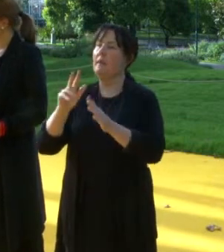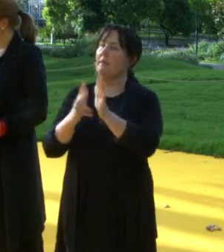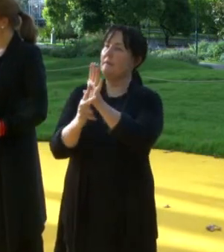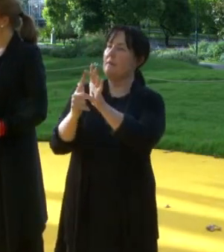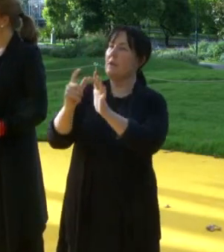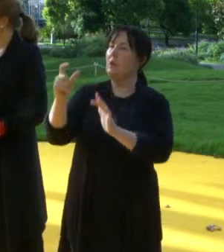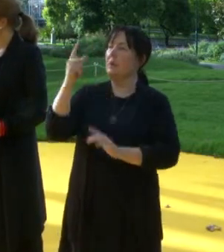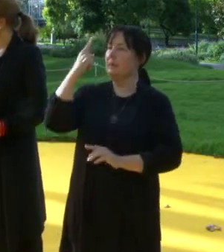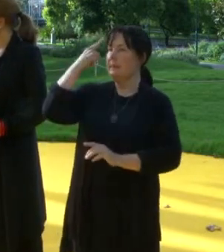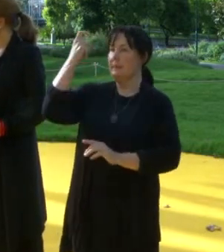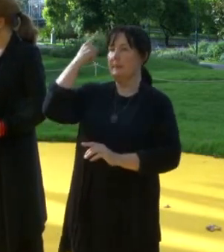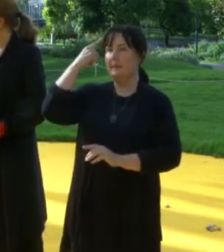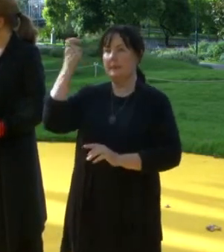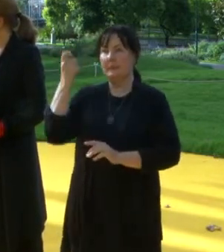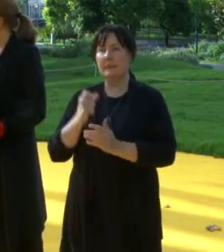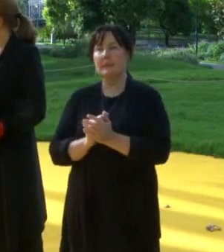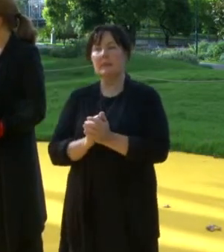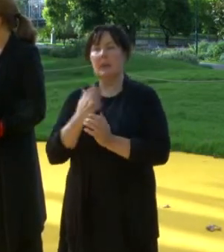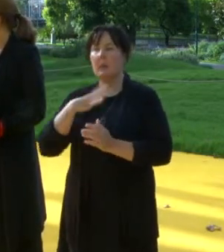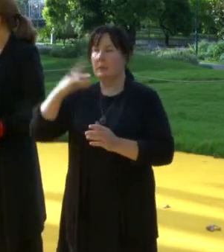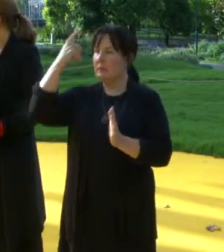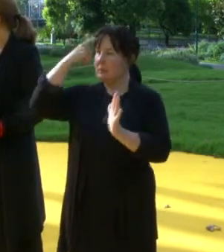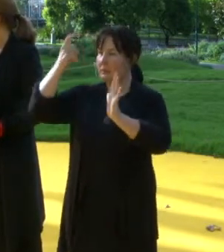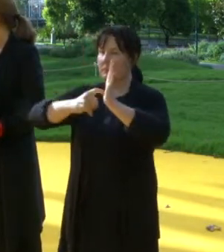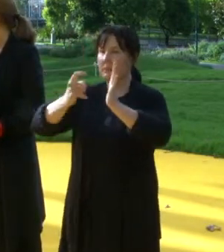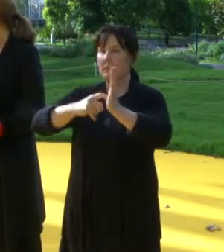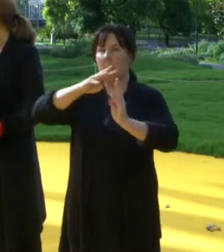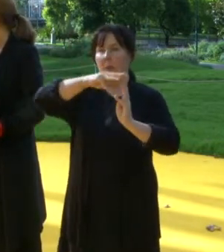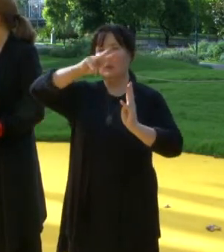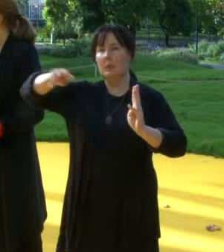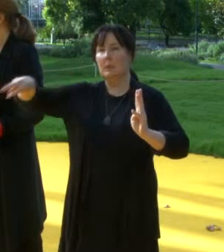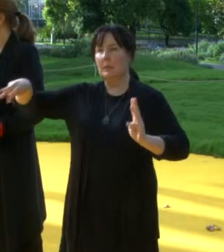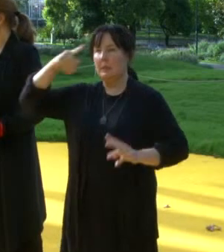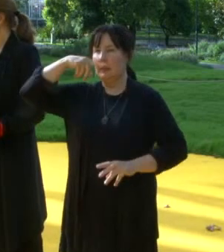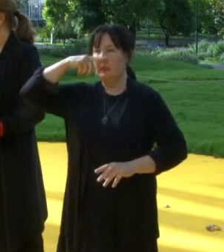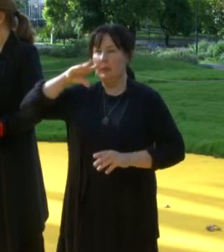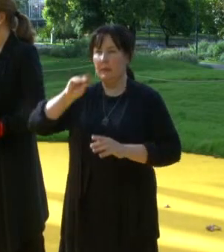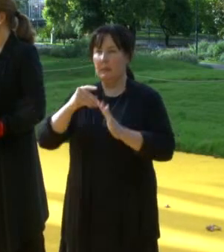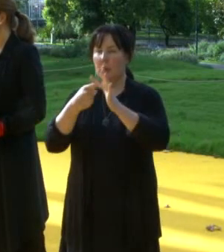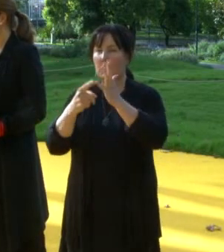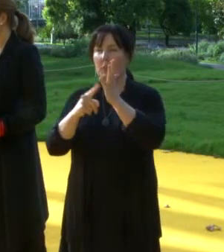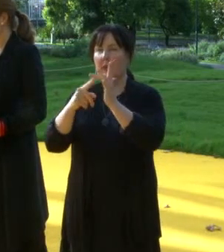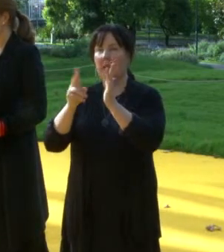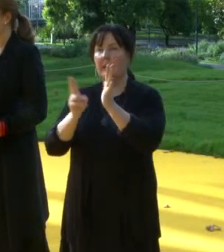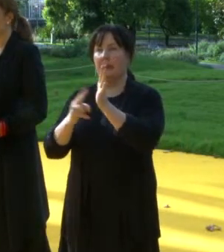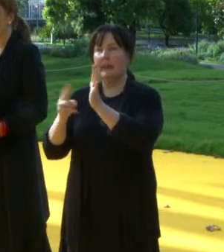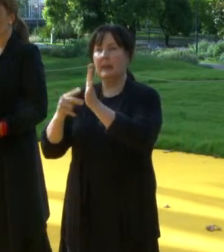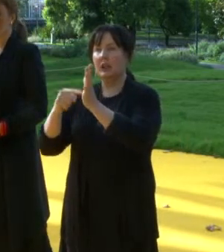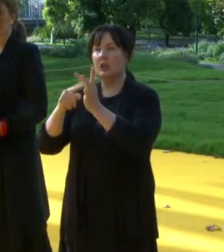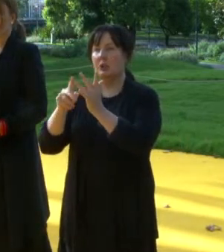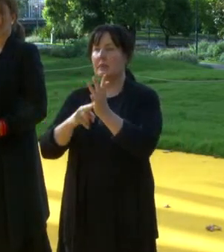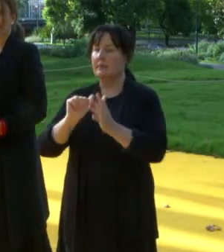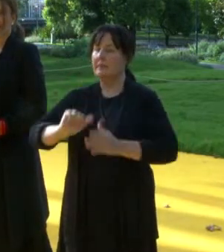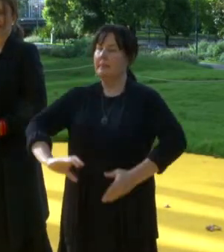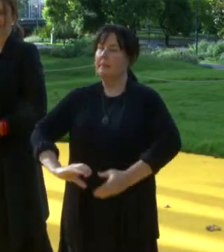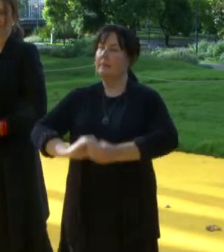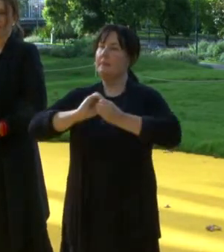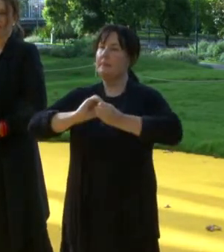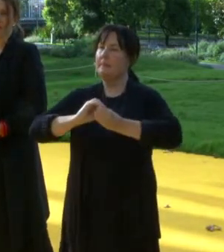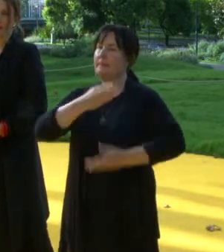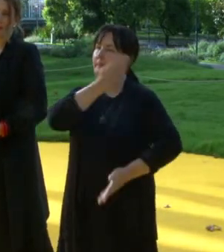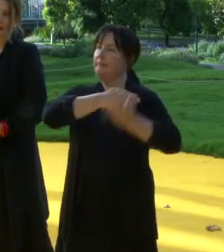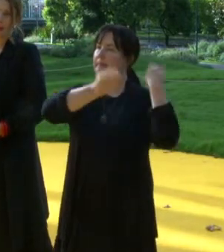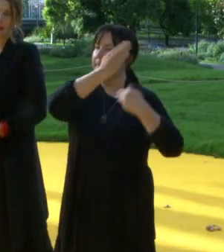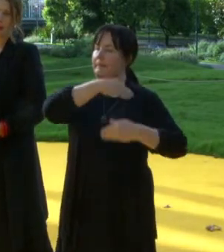by acknowledging the Wurundjeri people of the Kulin Nation, traditional owners of the land we're gathering on today. And I'd also like